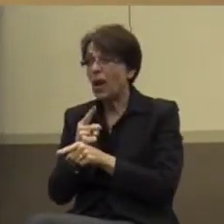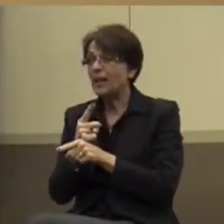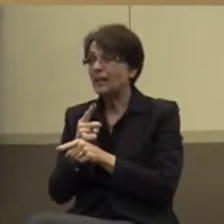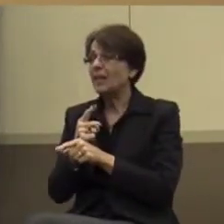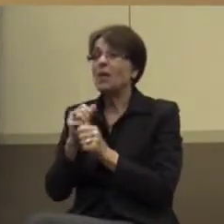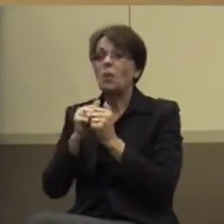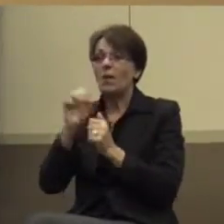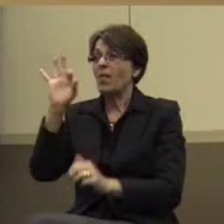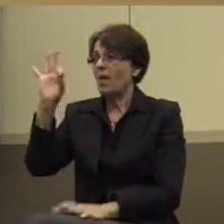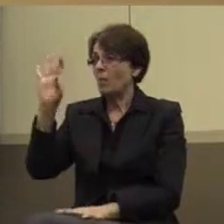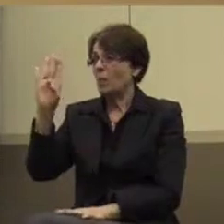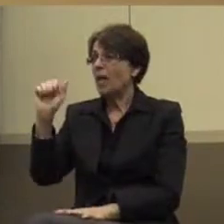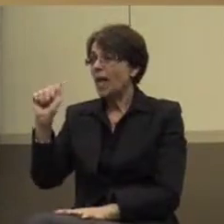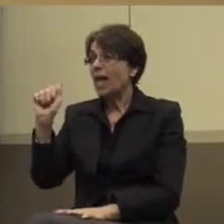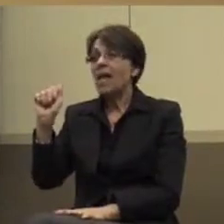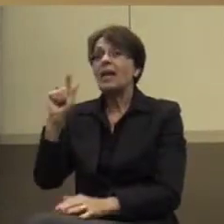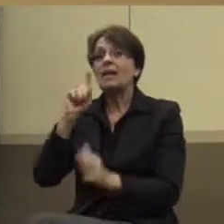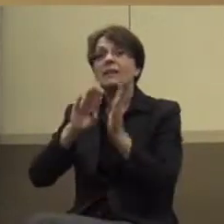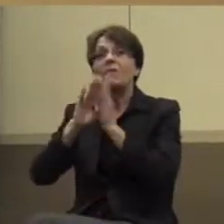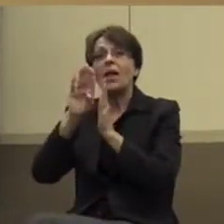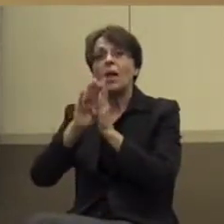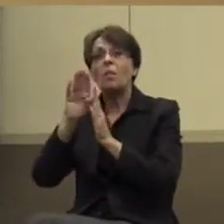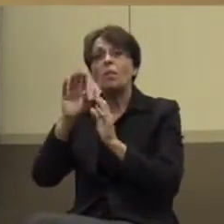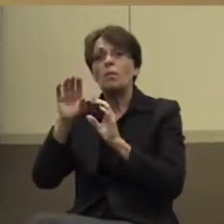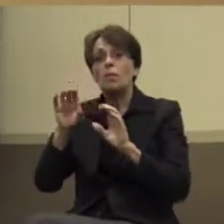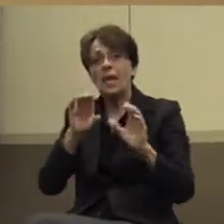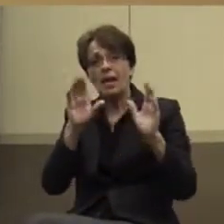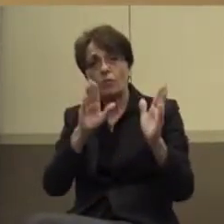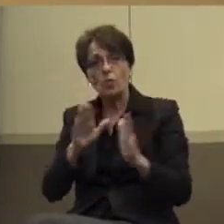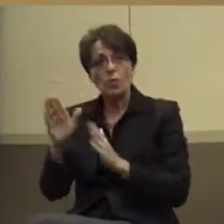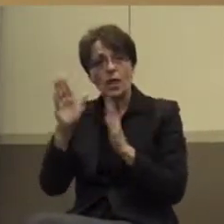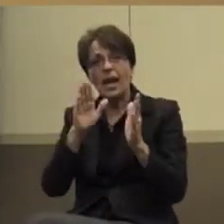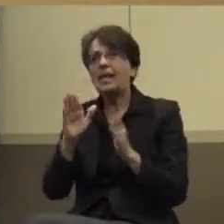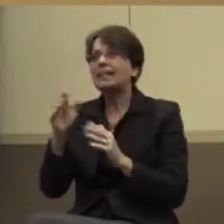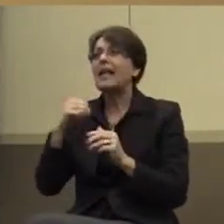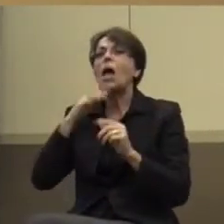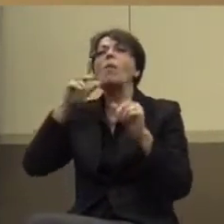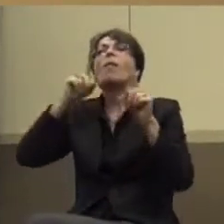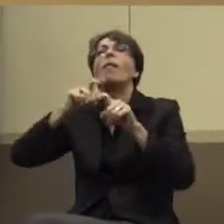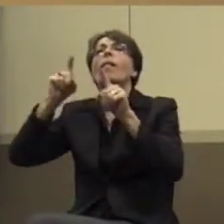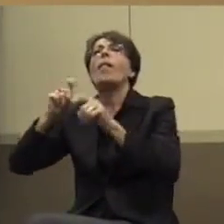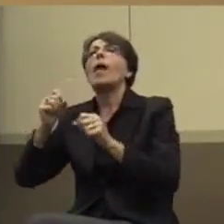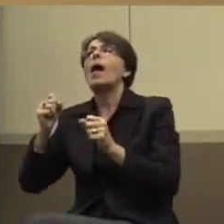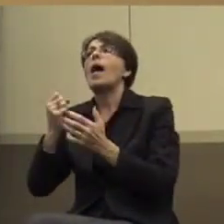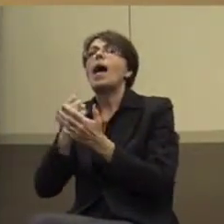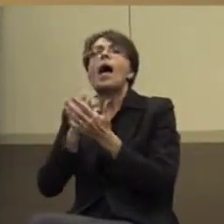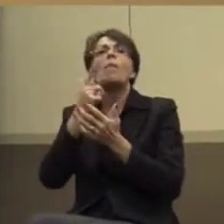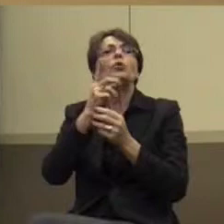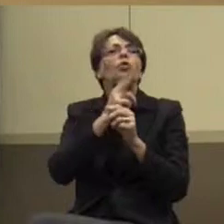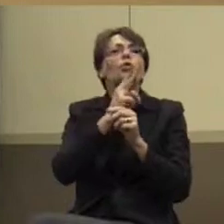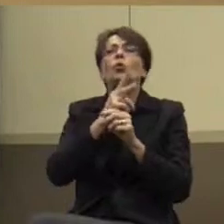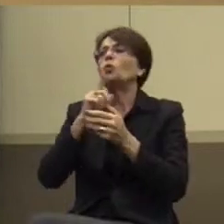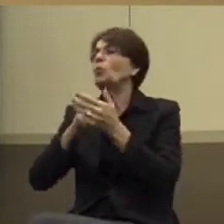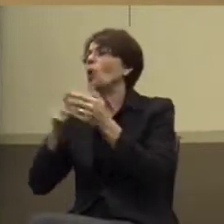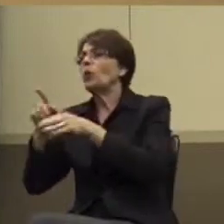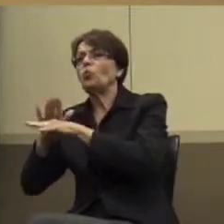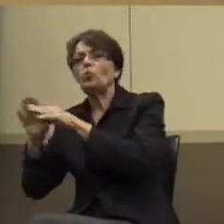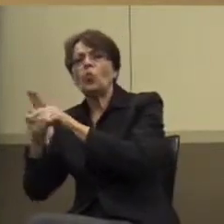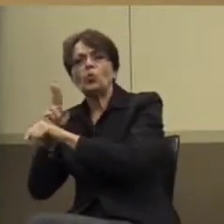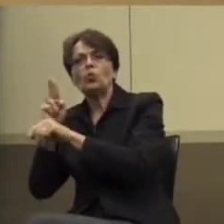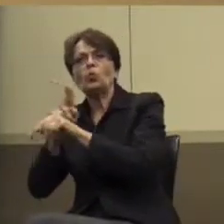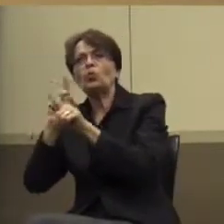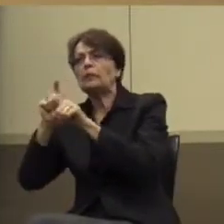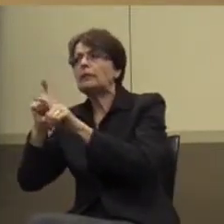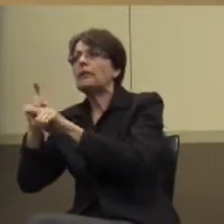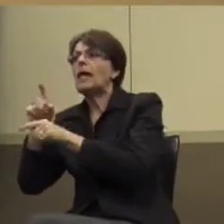FBA and to develop behavior plans. And I'll take some polls of like how much you use and how much you don't use, or what you use